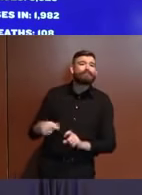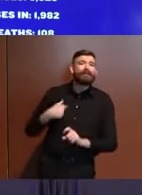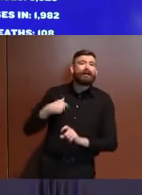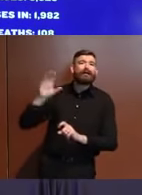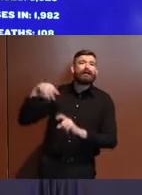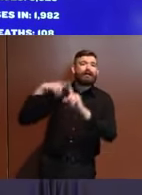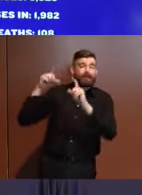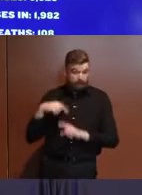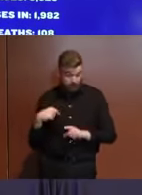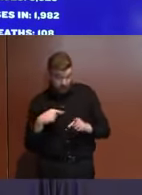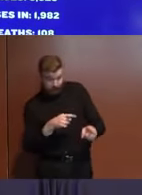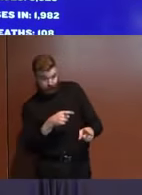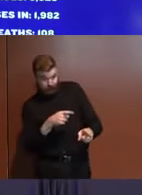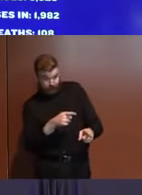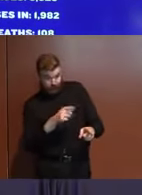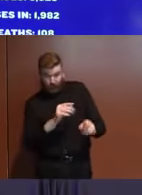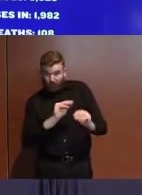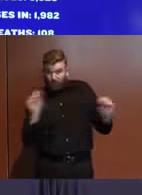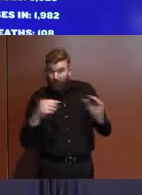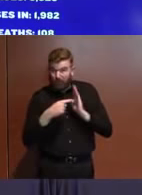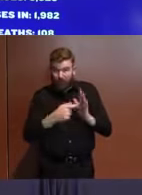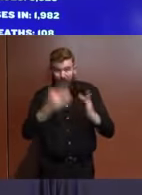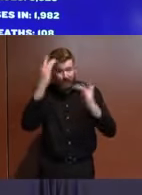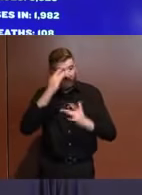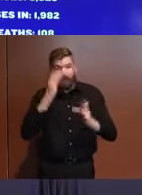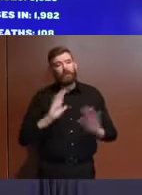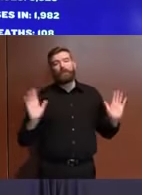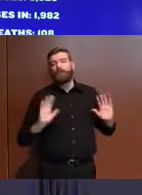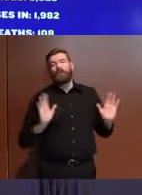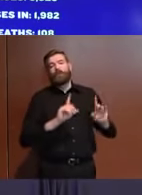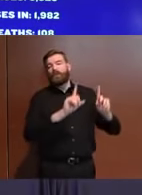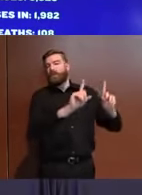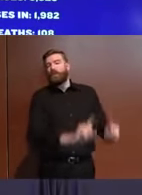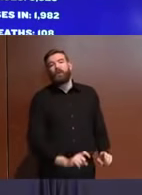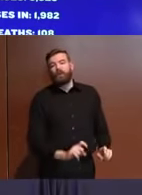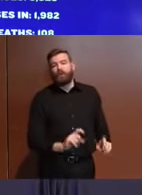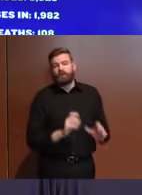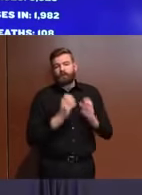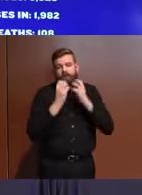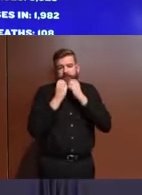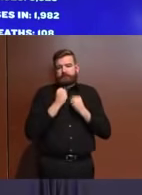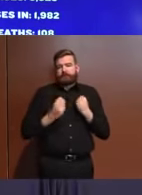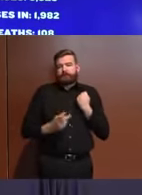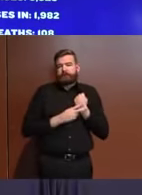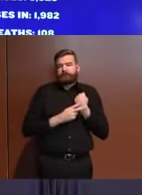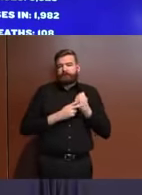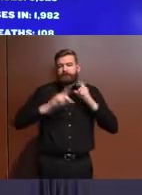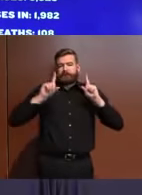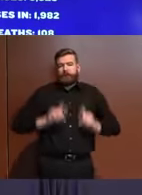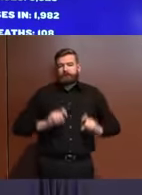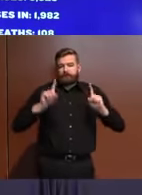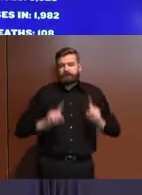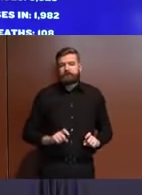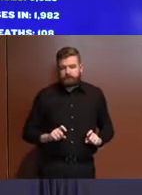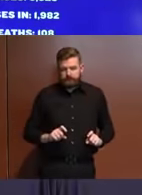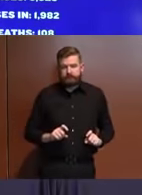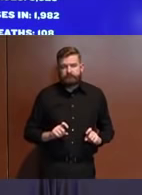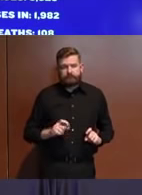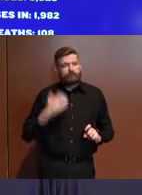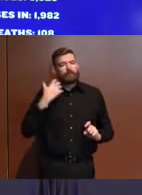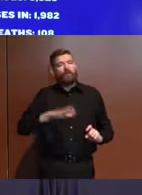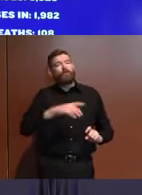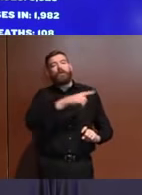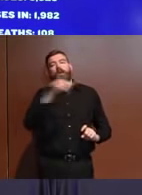an inappropriate use of our testing supplies and unnecessary stress on our labs and on